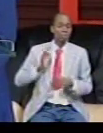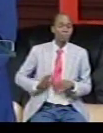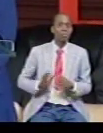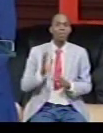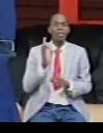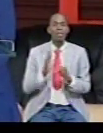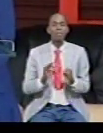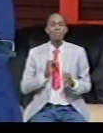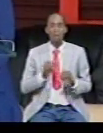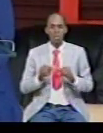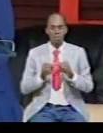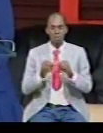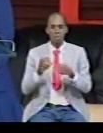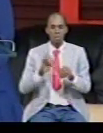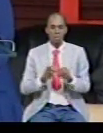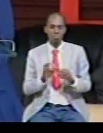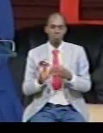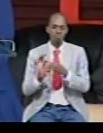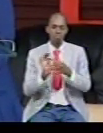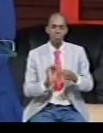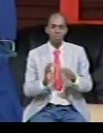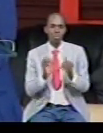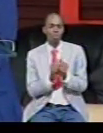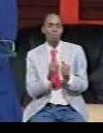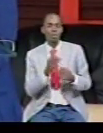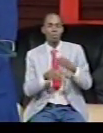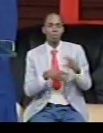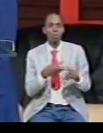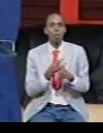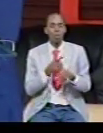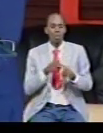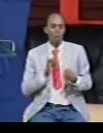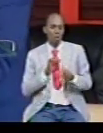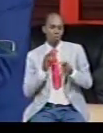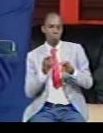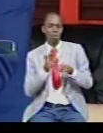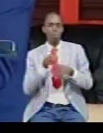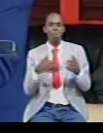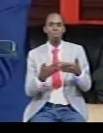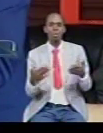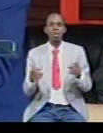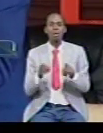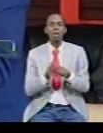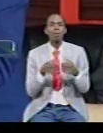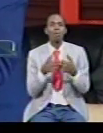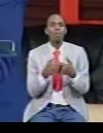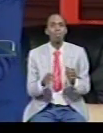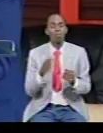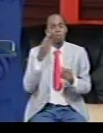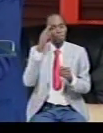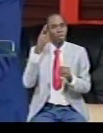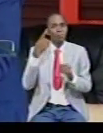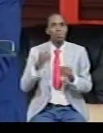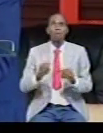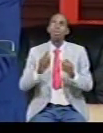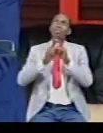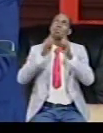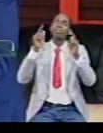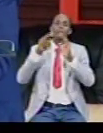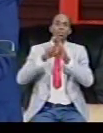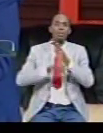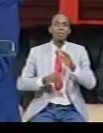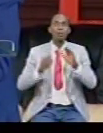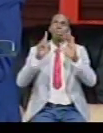know God, I count all those things but loss for the excellency of the knowledge of